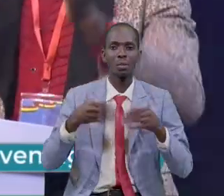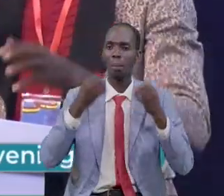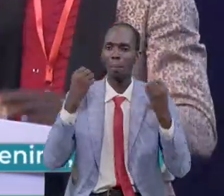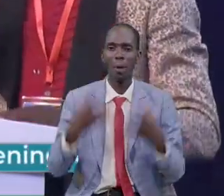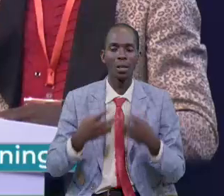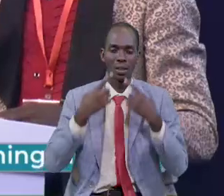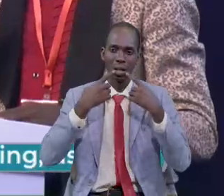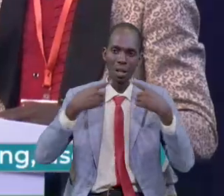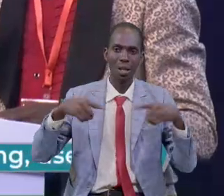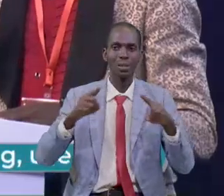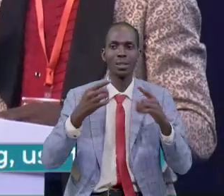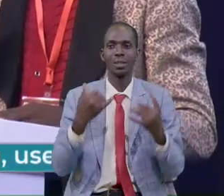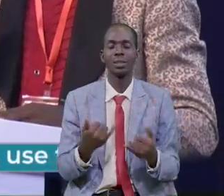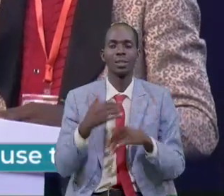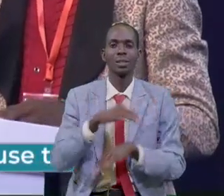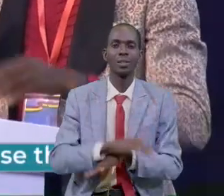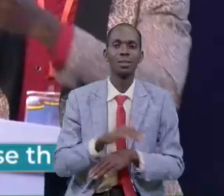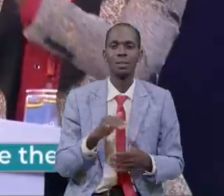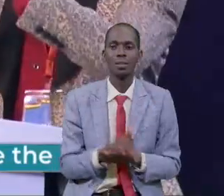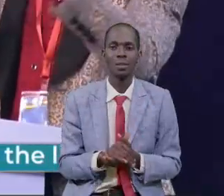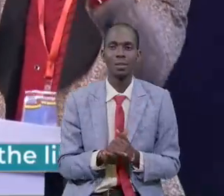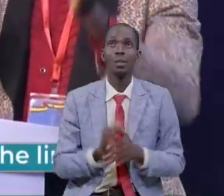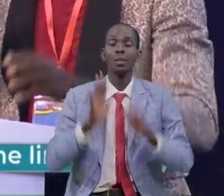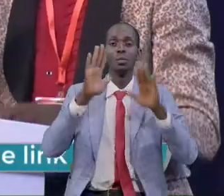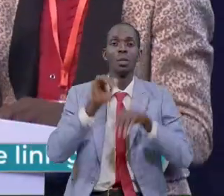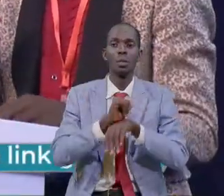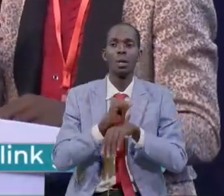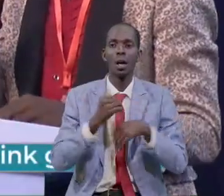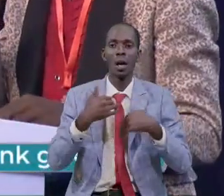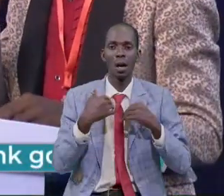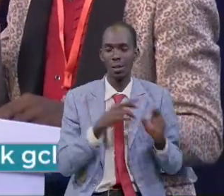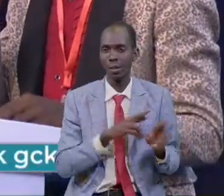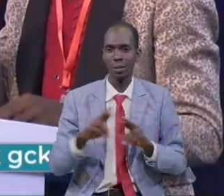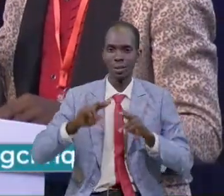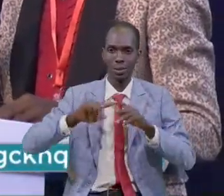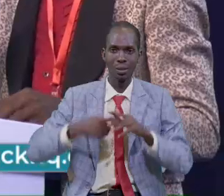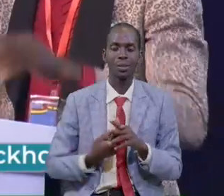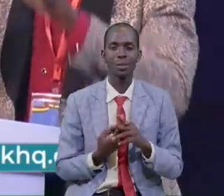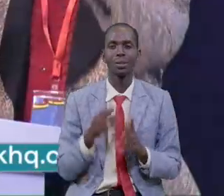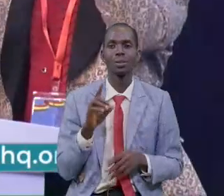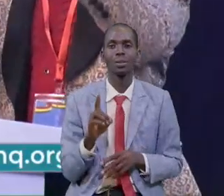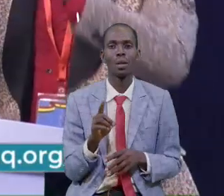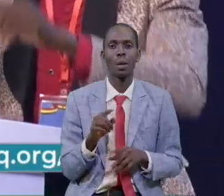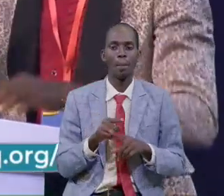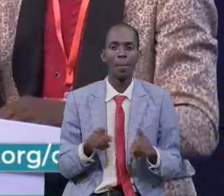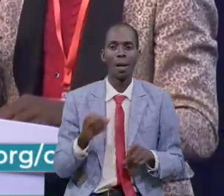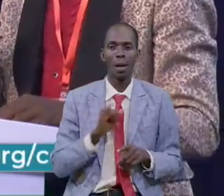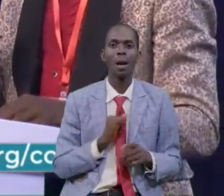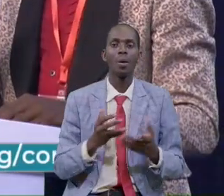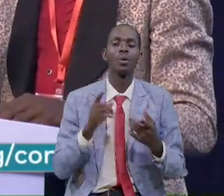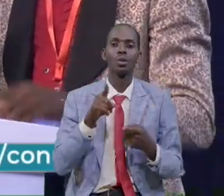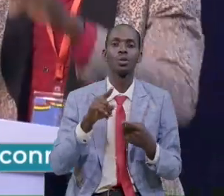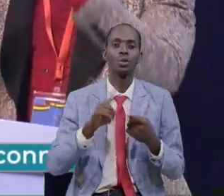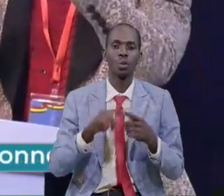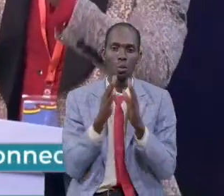Miracles have already taken place. But I want you to pray. Begin to pray